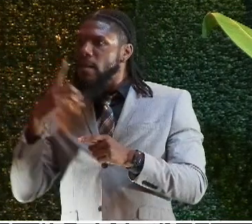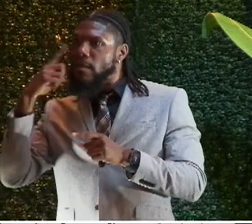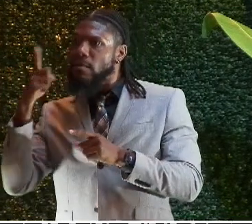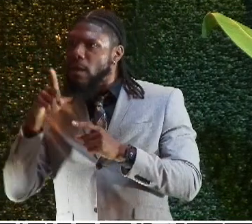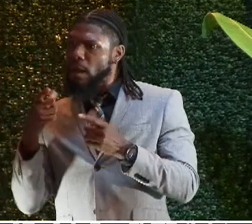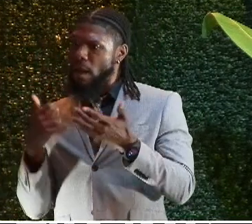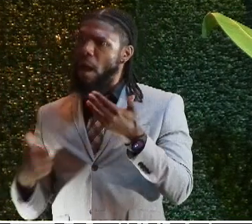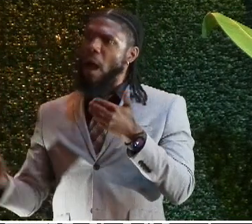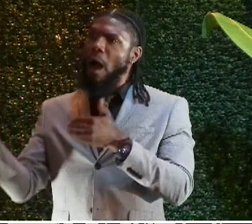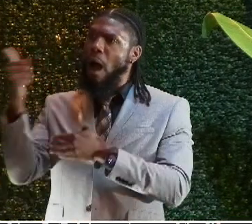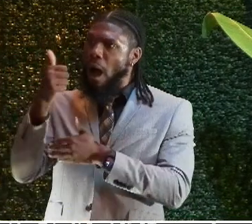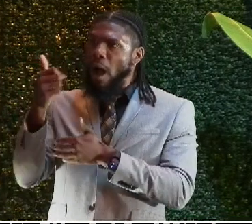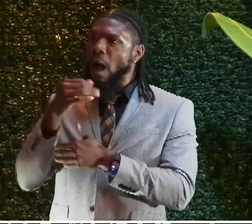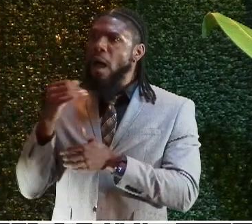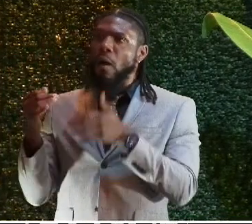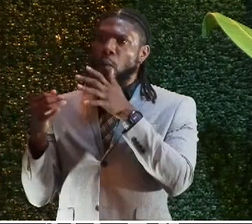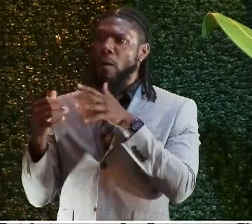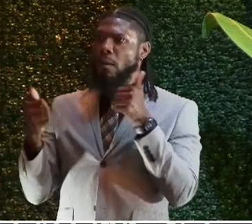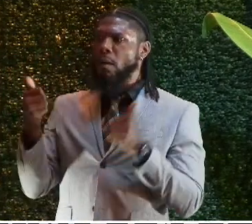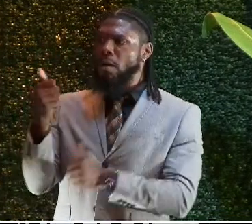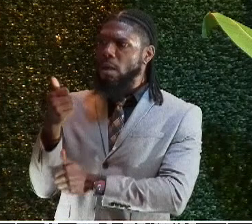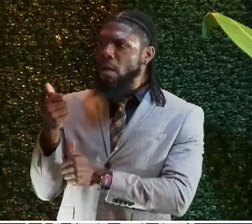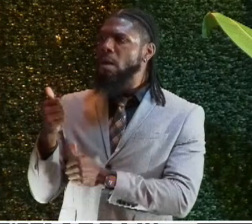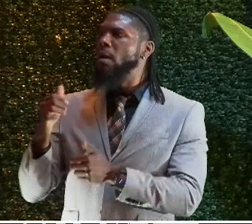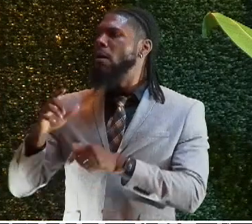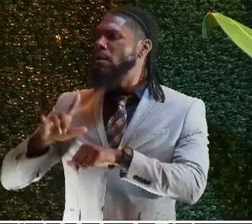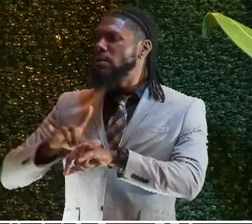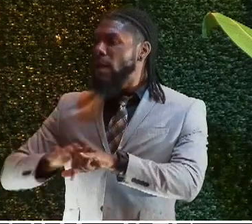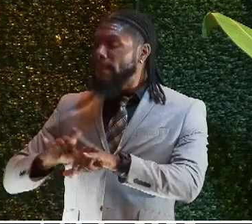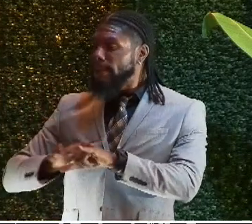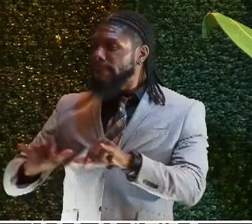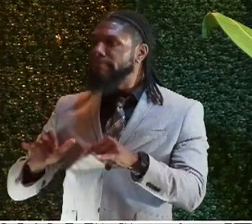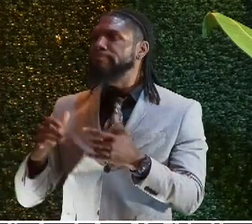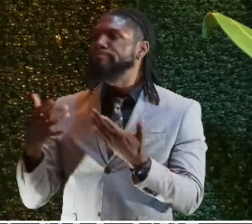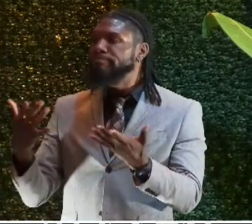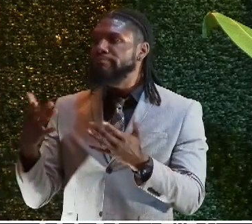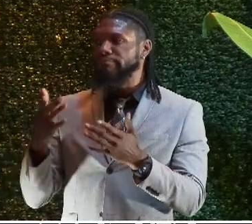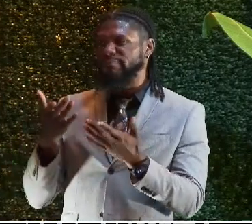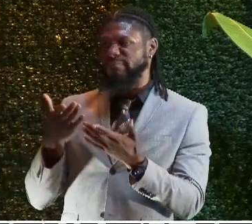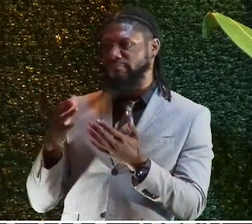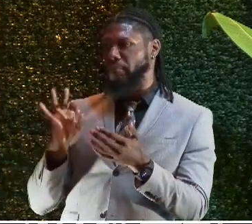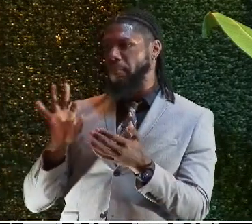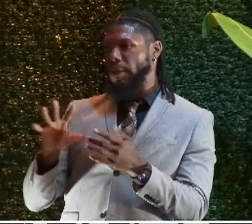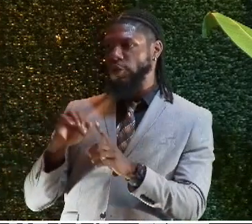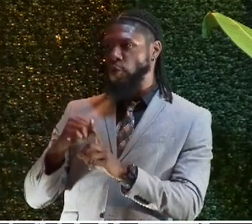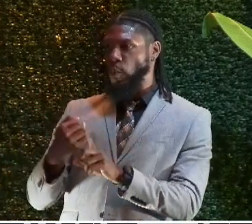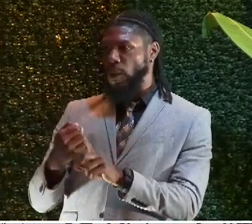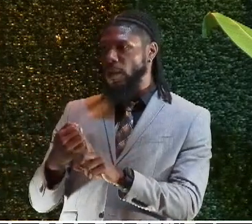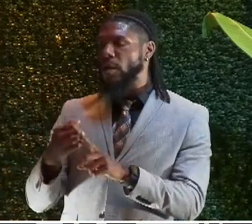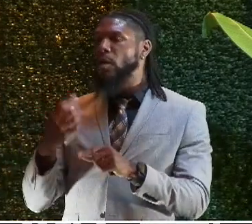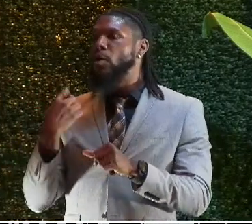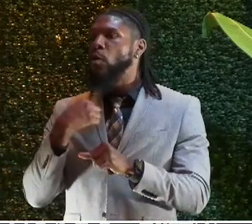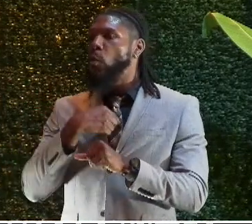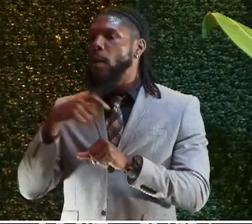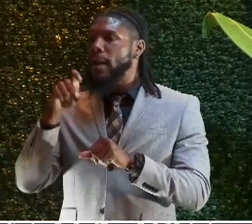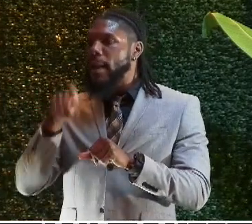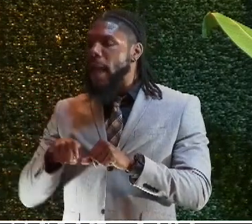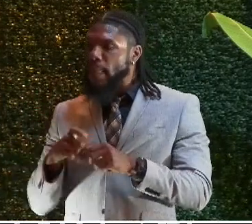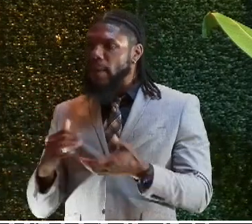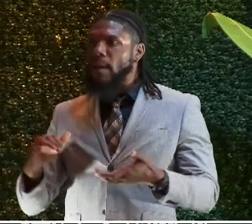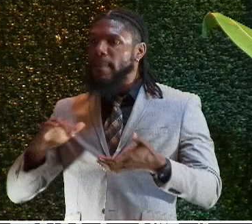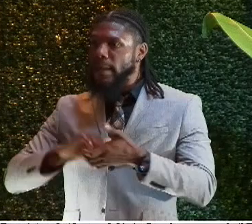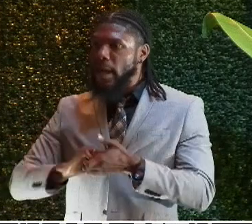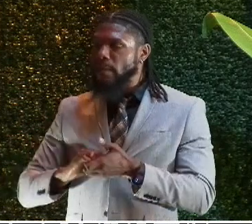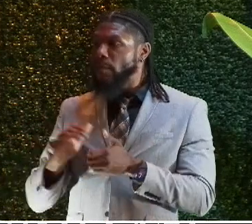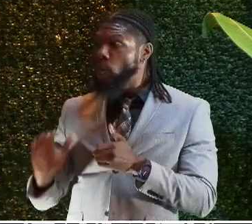the head left and right. But here's the situation. We have got to come together to raise our communities, to